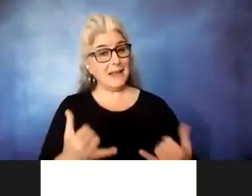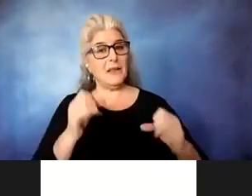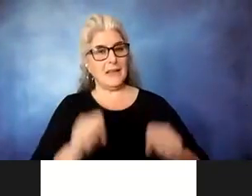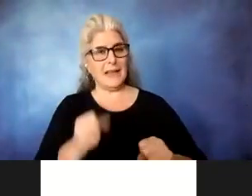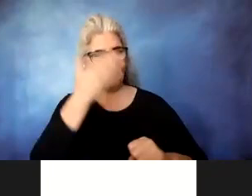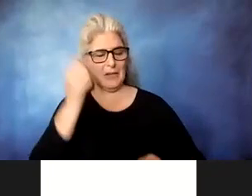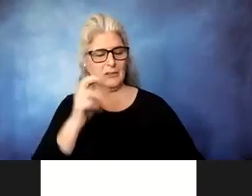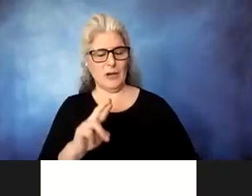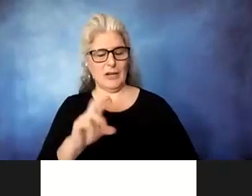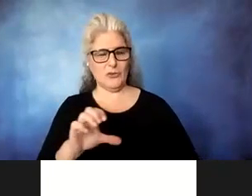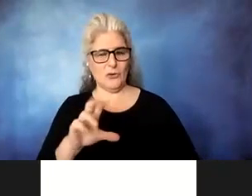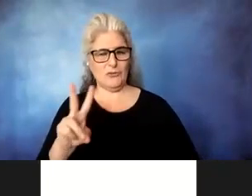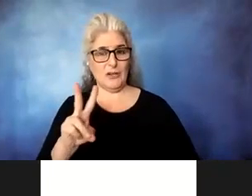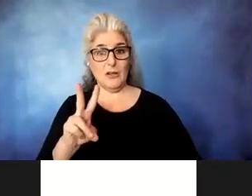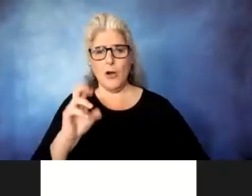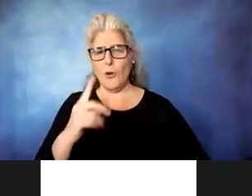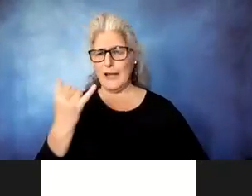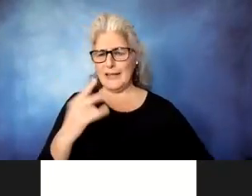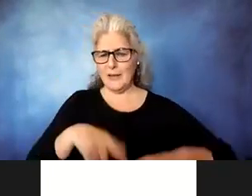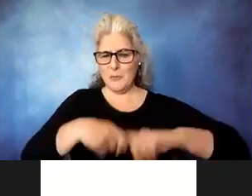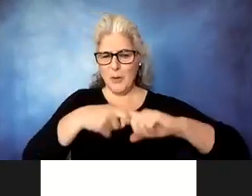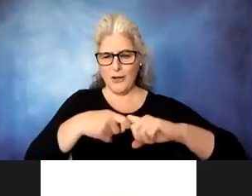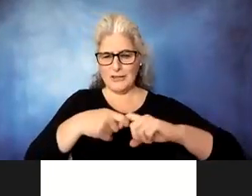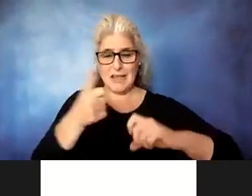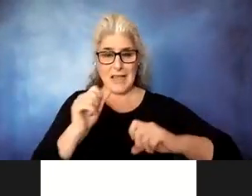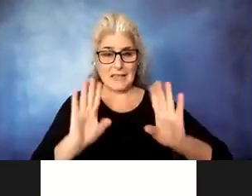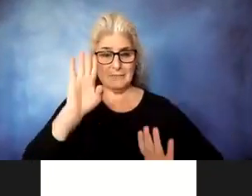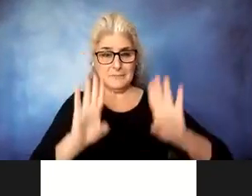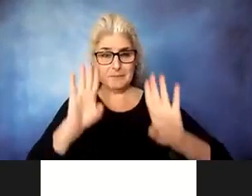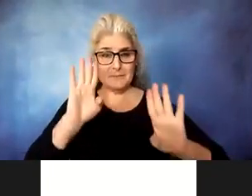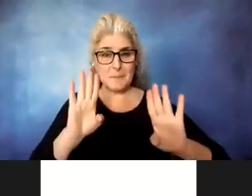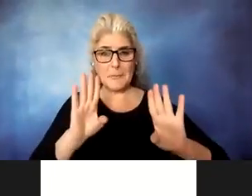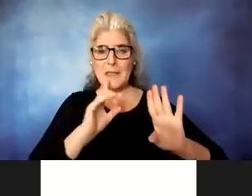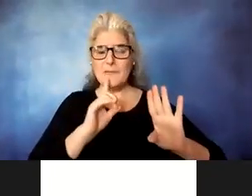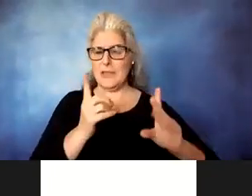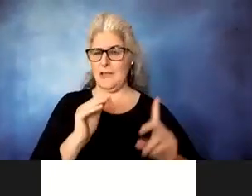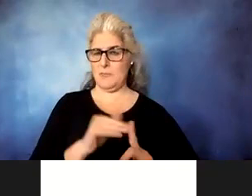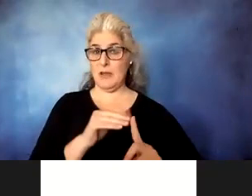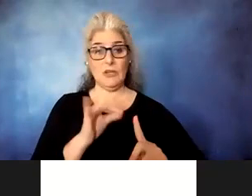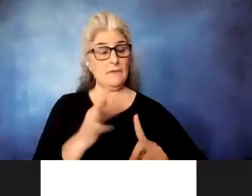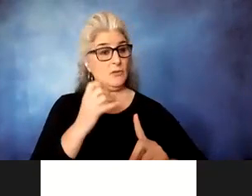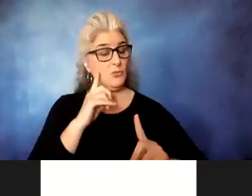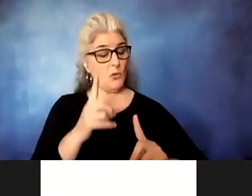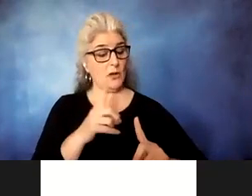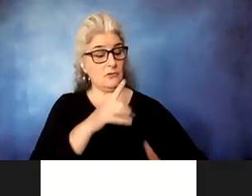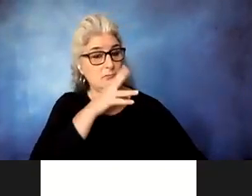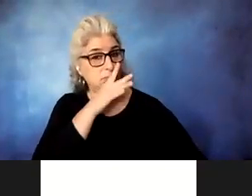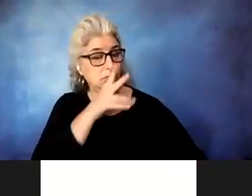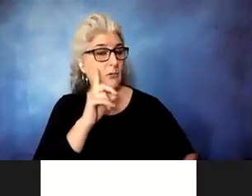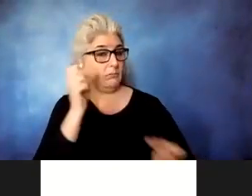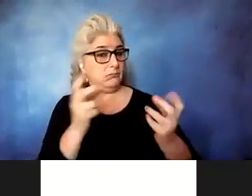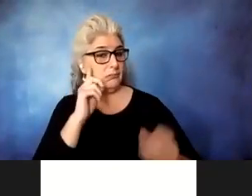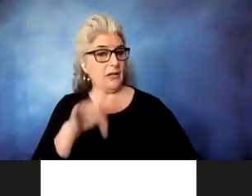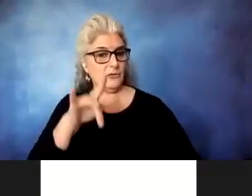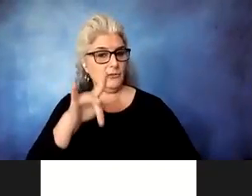All right, I'm going to pause for questions that have been unaddressed in the Q&A box. Just a reminder, if you want to ask your question verbally, you can use the raise hand